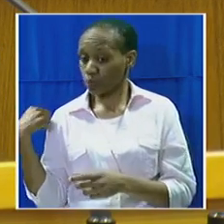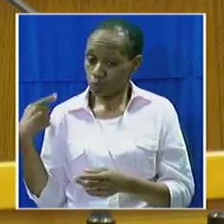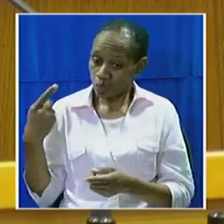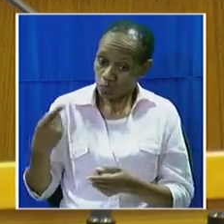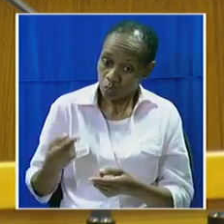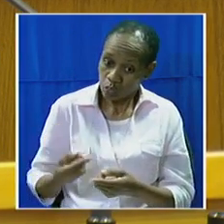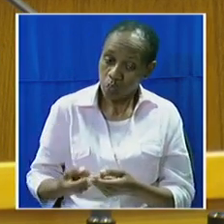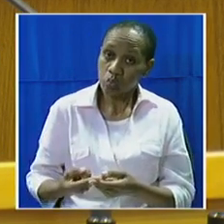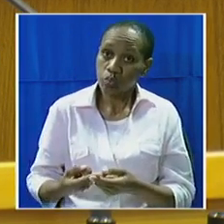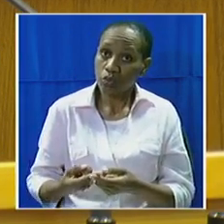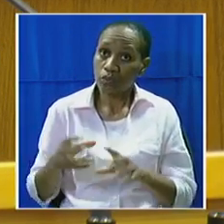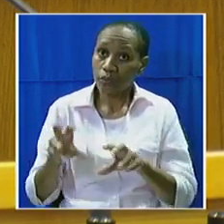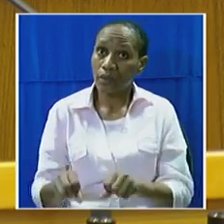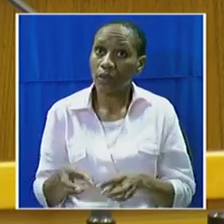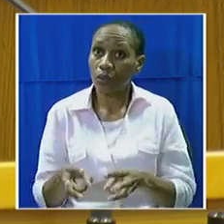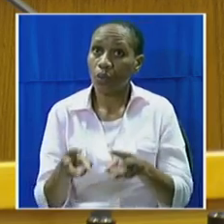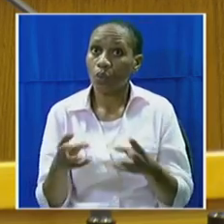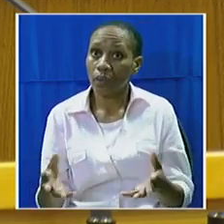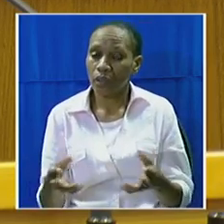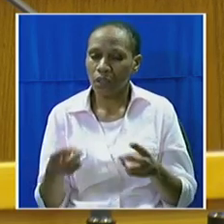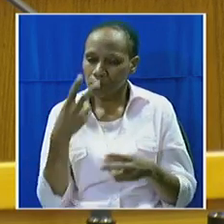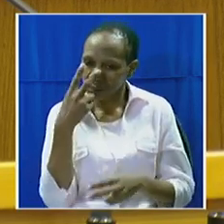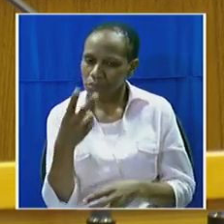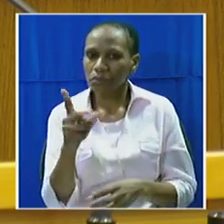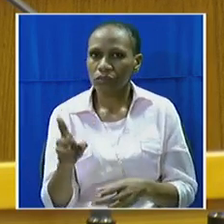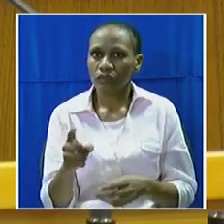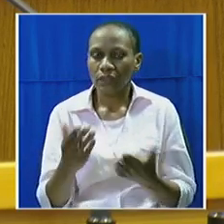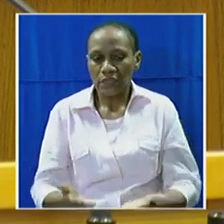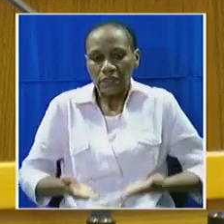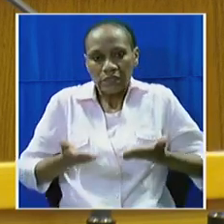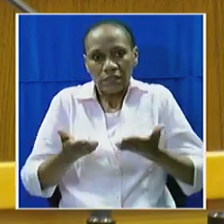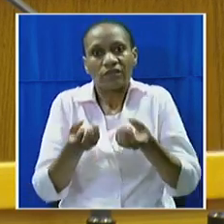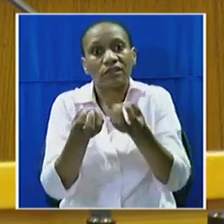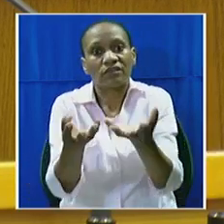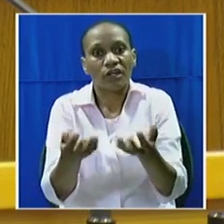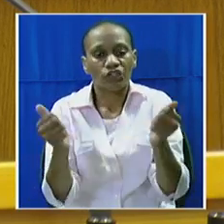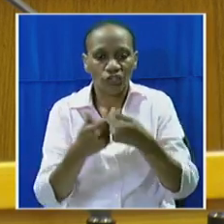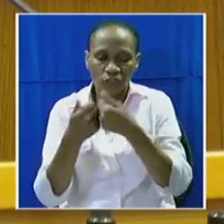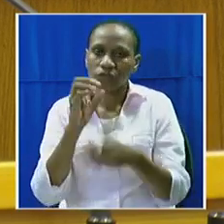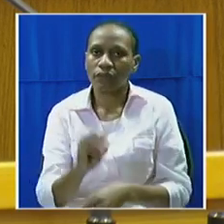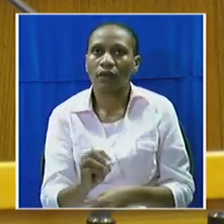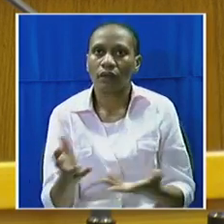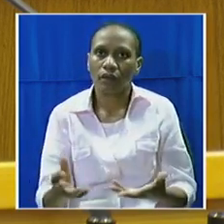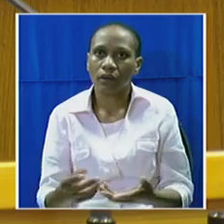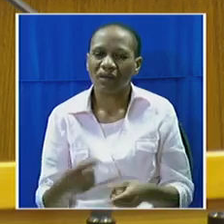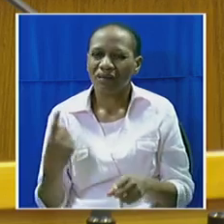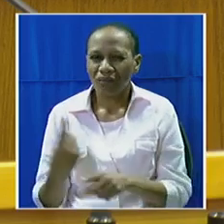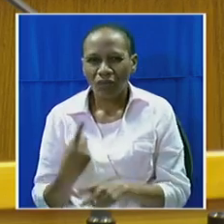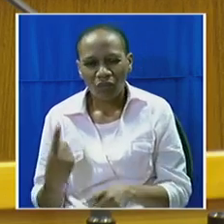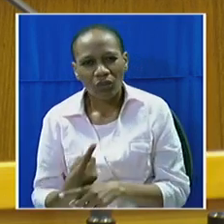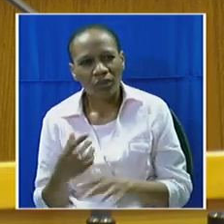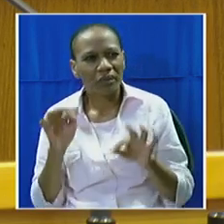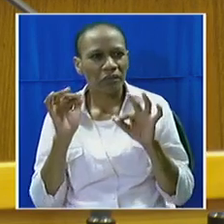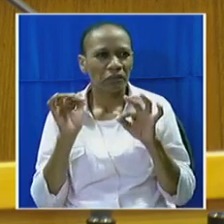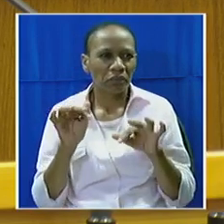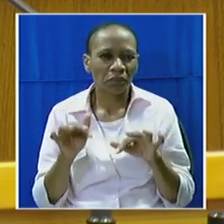glorious vista and diagnosed service delivery challenges, which often deprive society